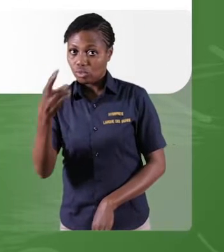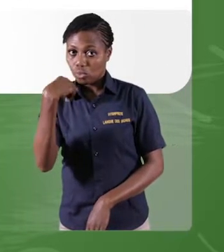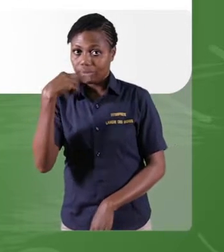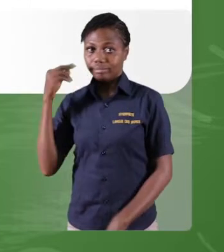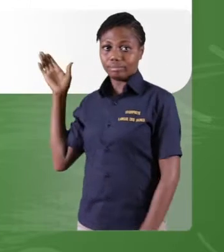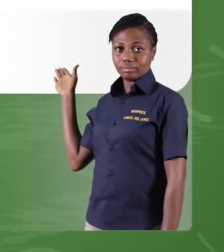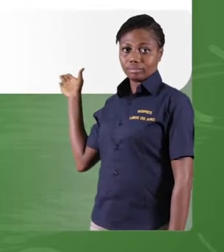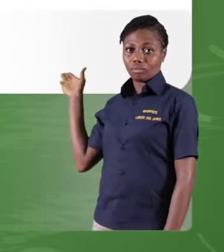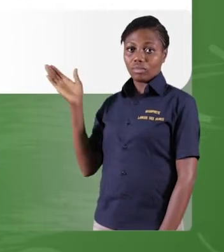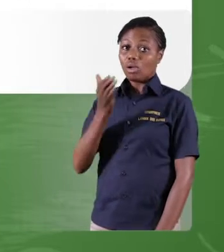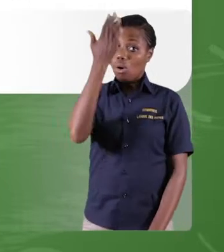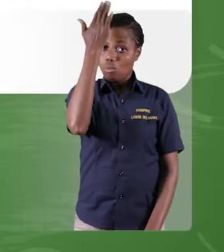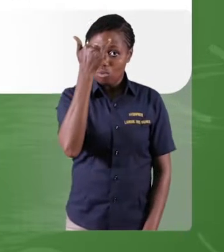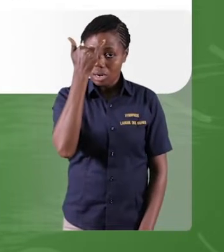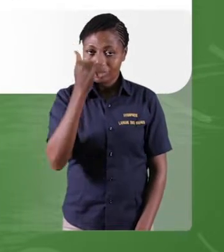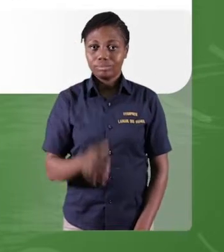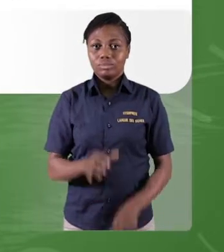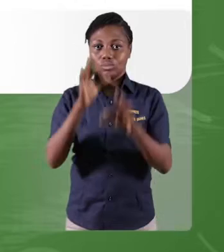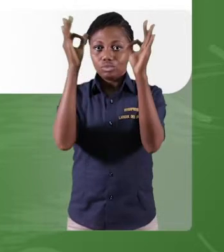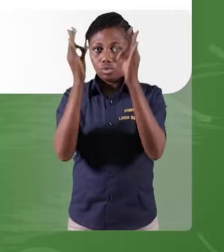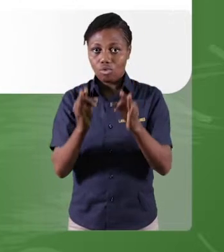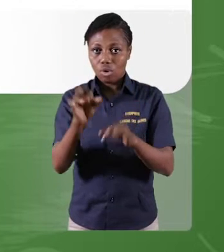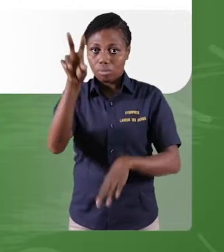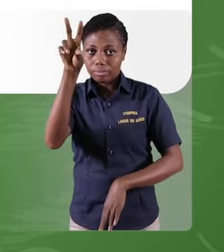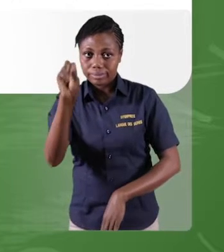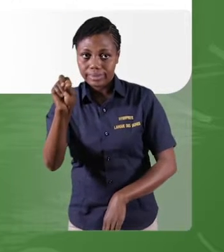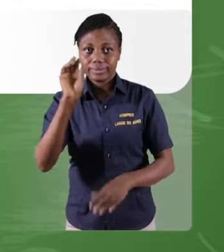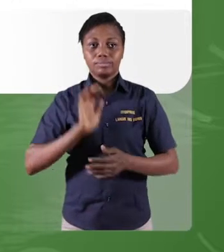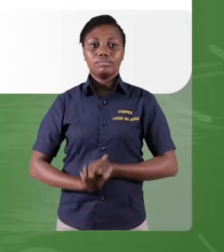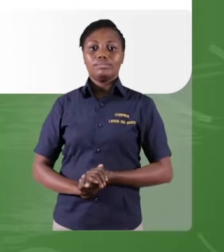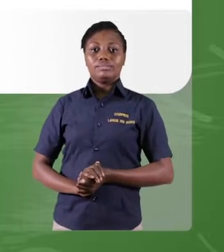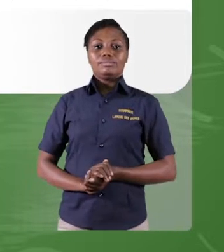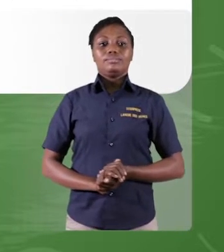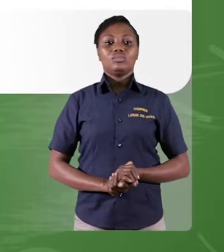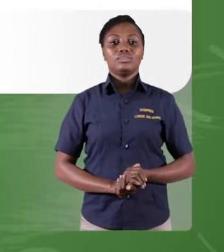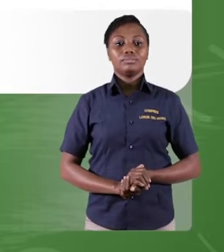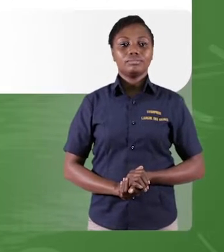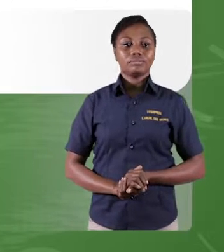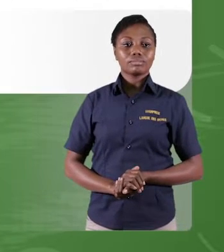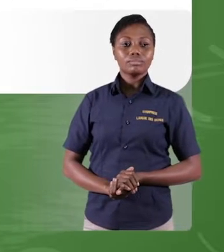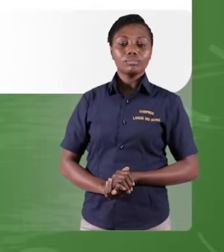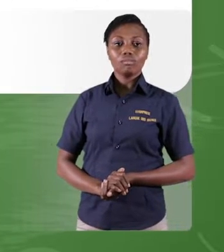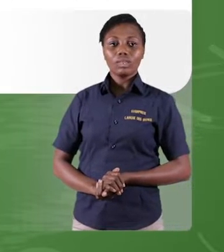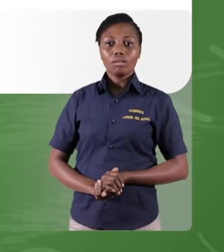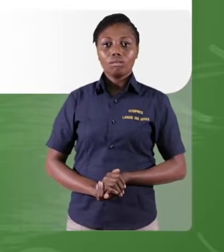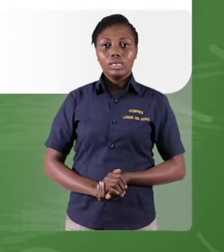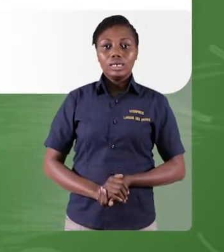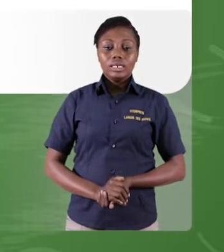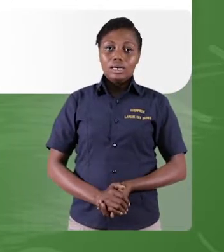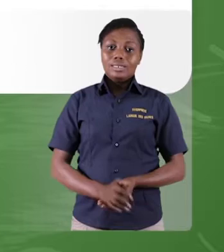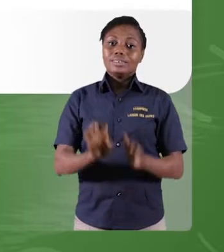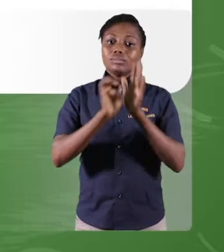there today. This is the negative form. We have 2 different expressions, used not to